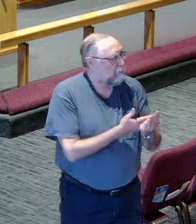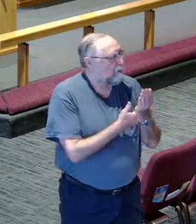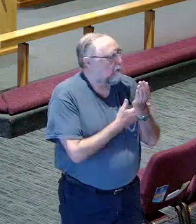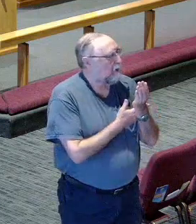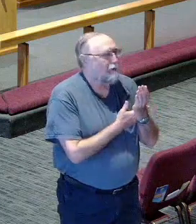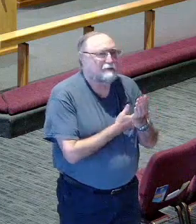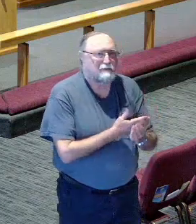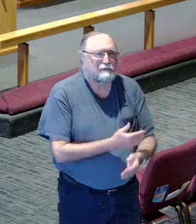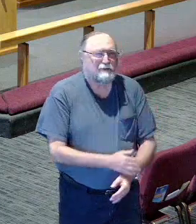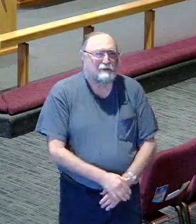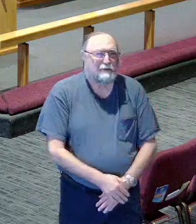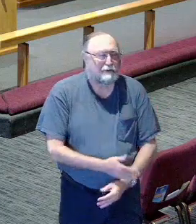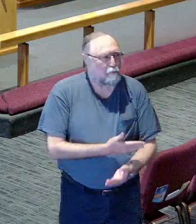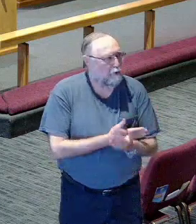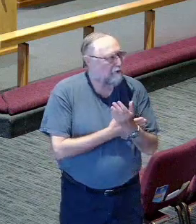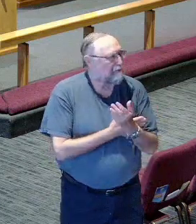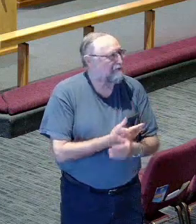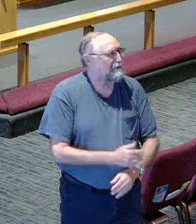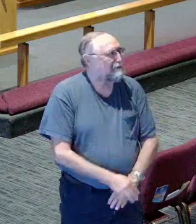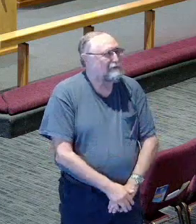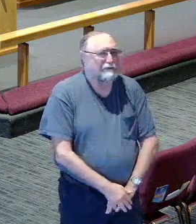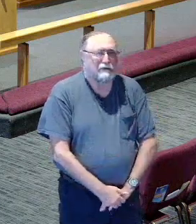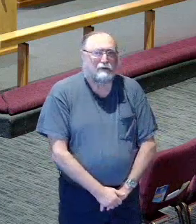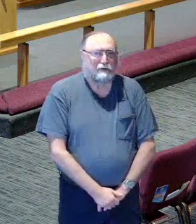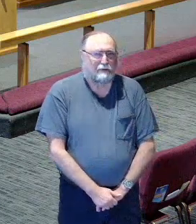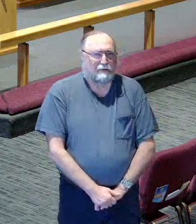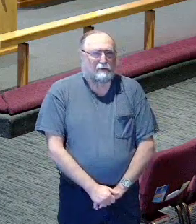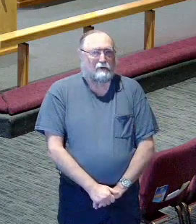Good morning. Good morning.